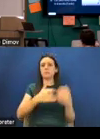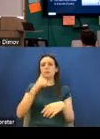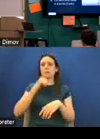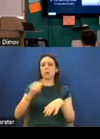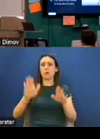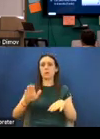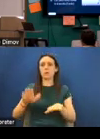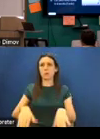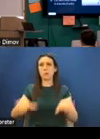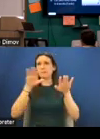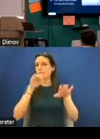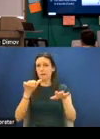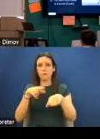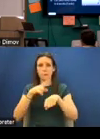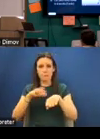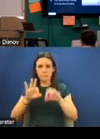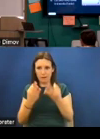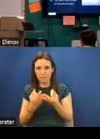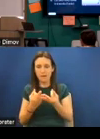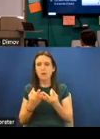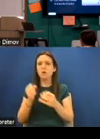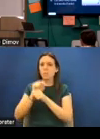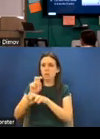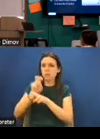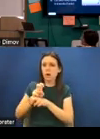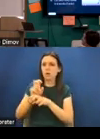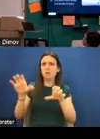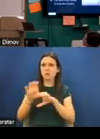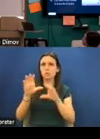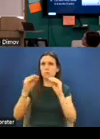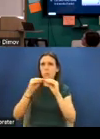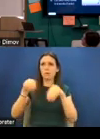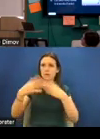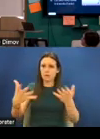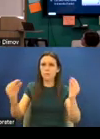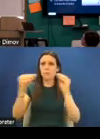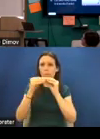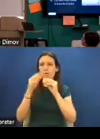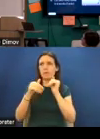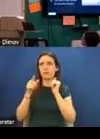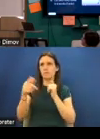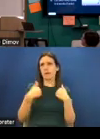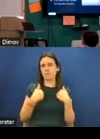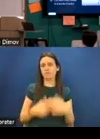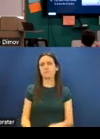in an untypical family who works hard to do more and give more than she had. So,